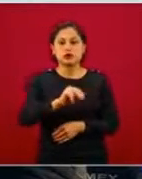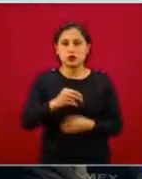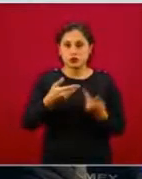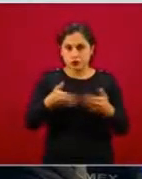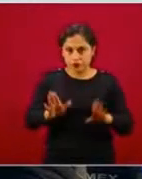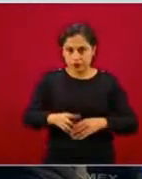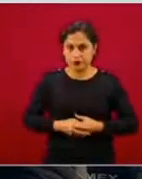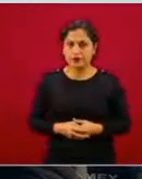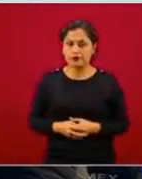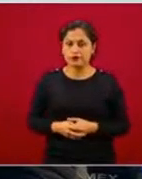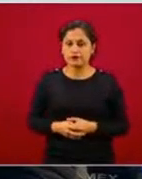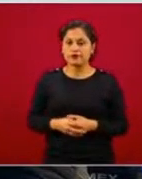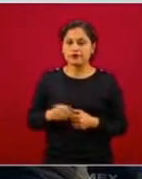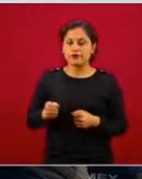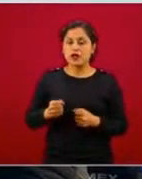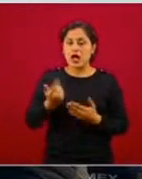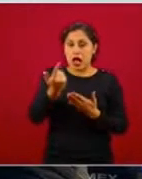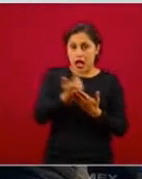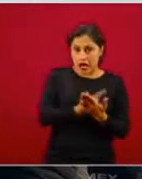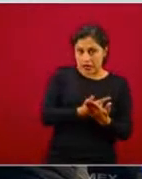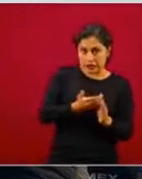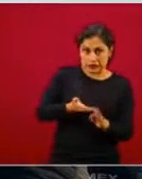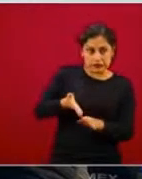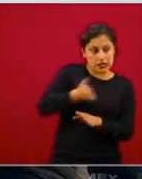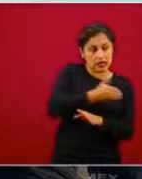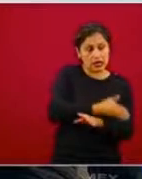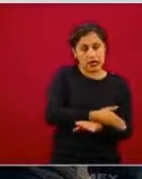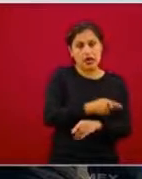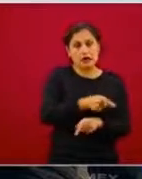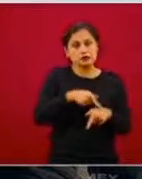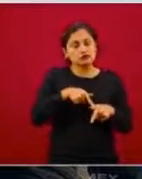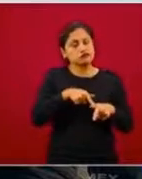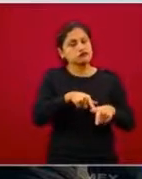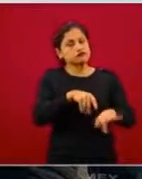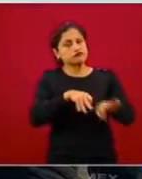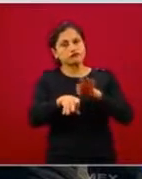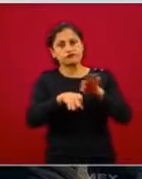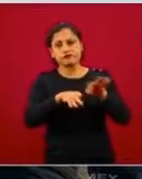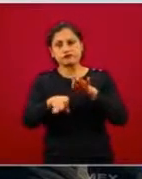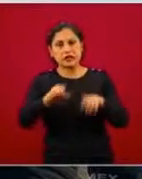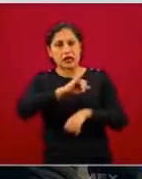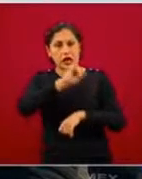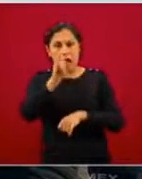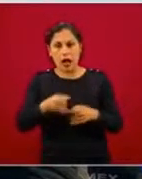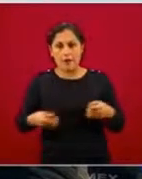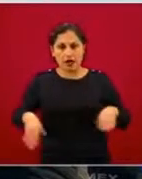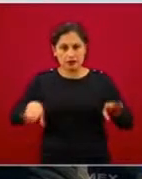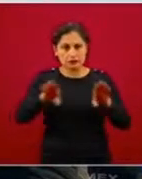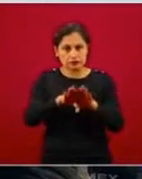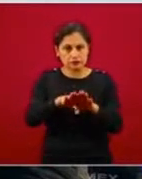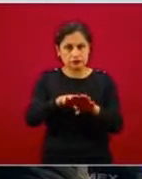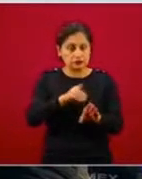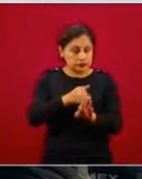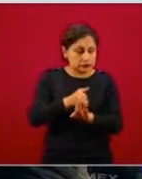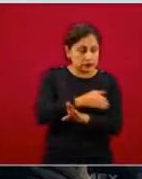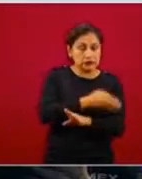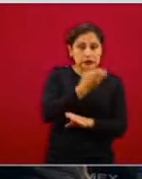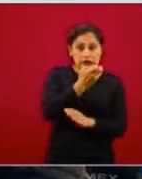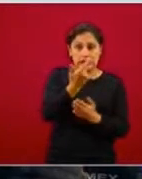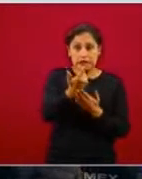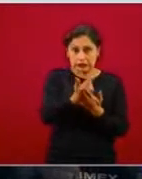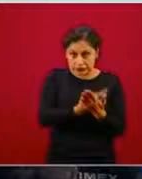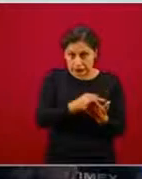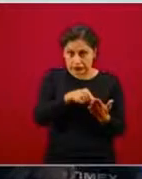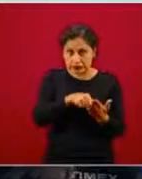and making sure that their return to economic activity is hunky-dory, is positive and right.